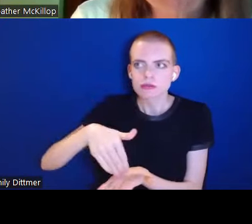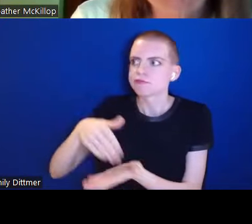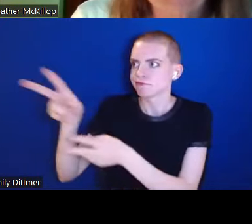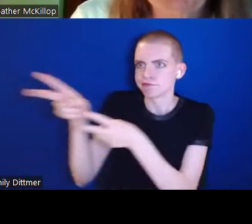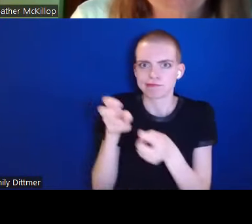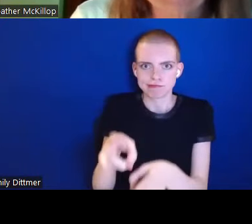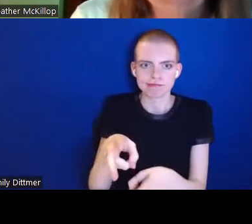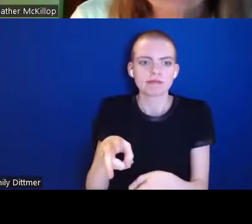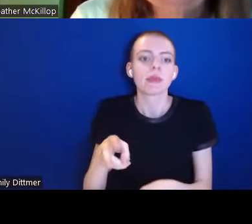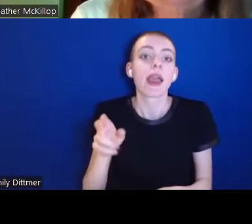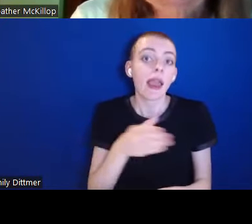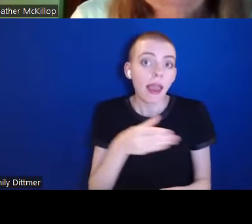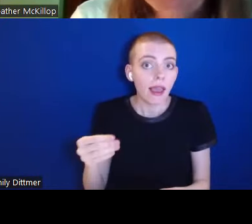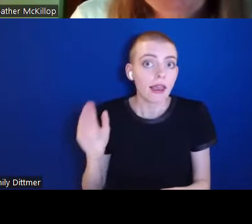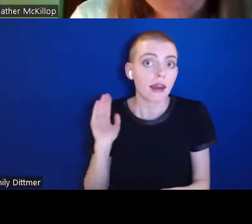the map librarian.